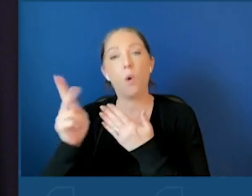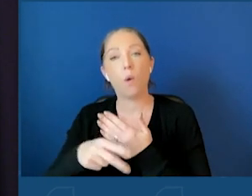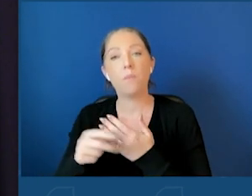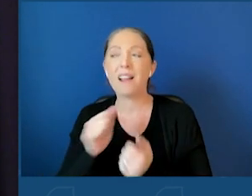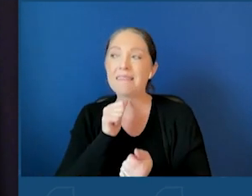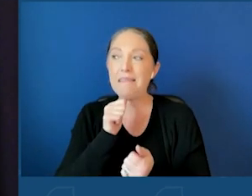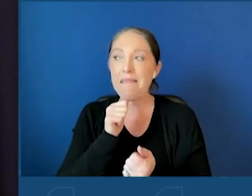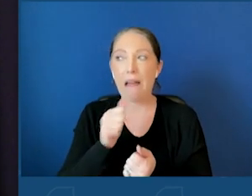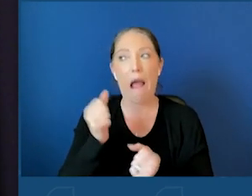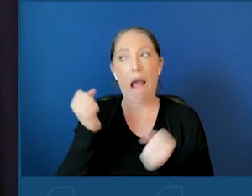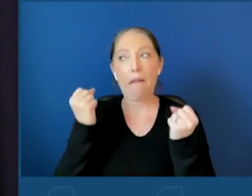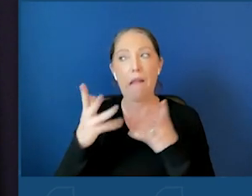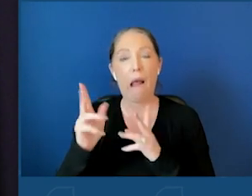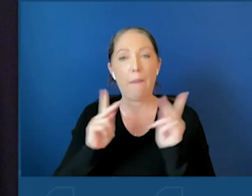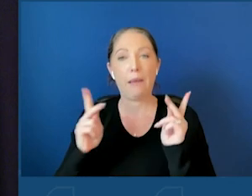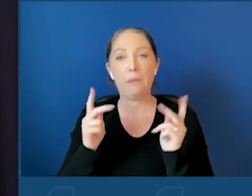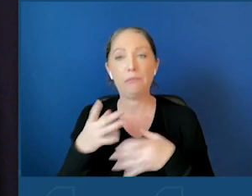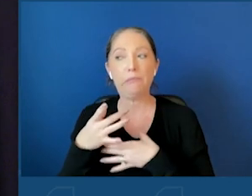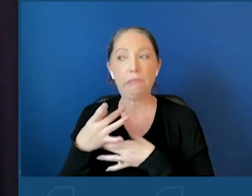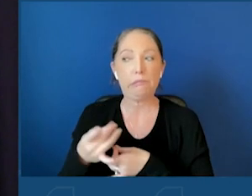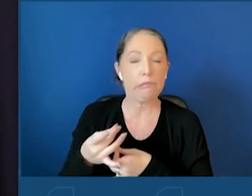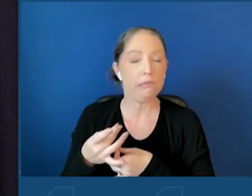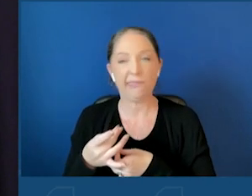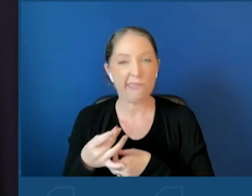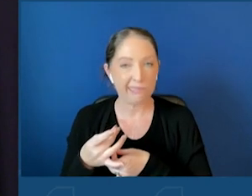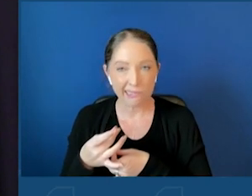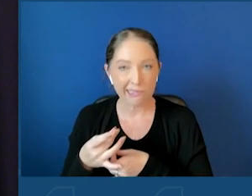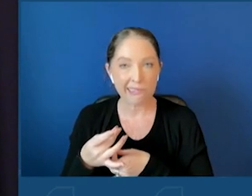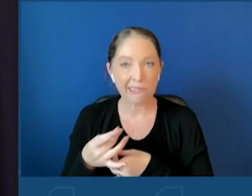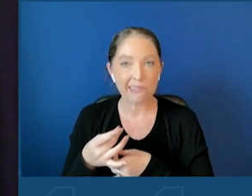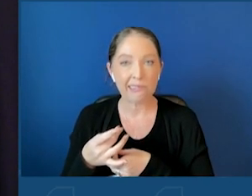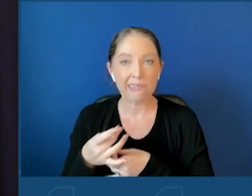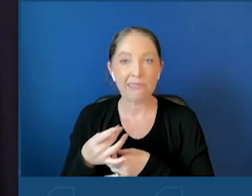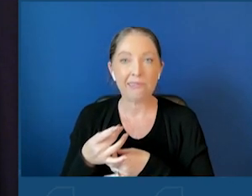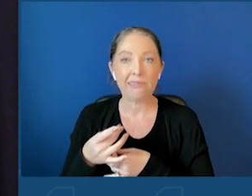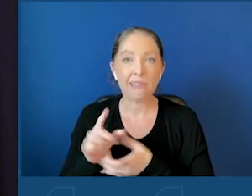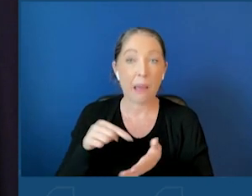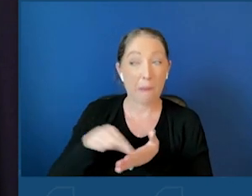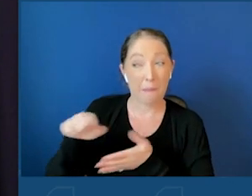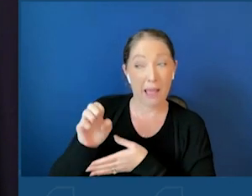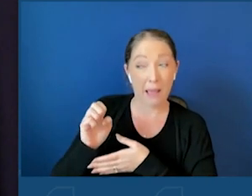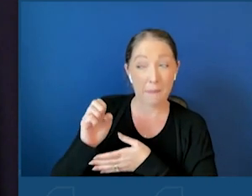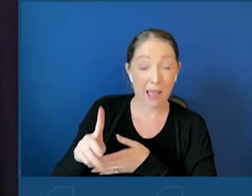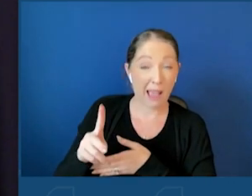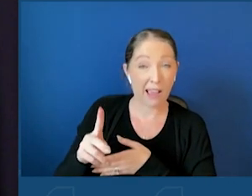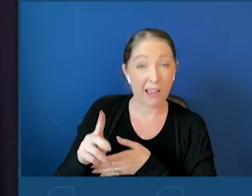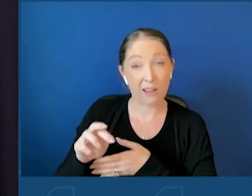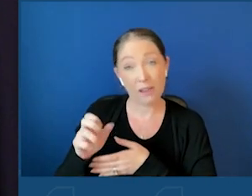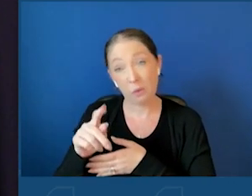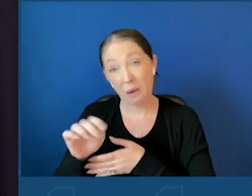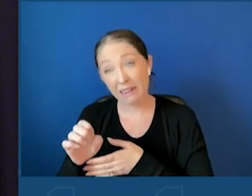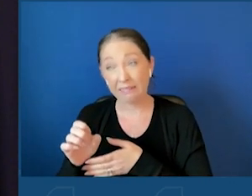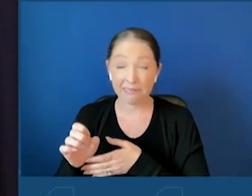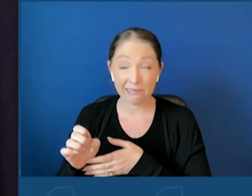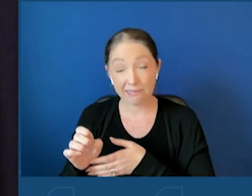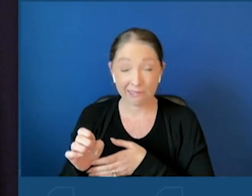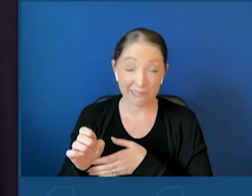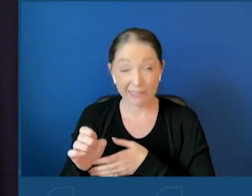in it. And the reimbursement rate wasn't really